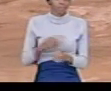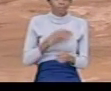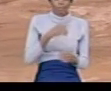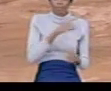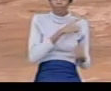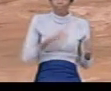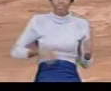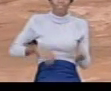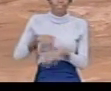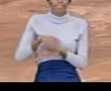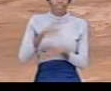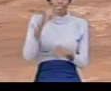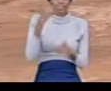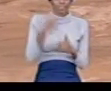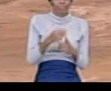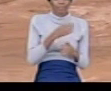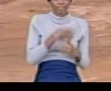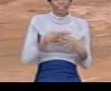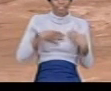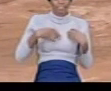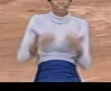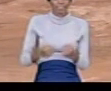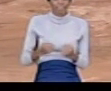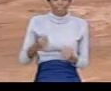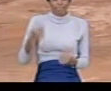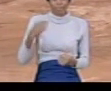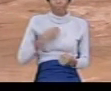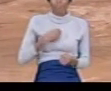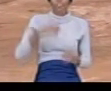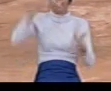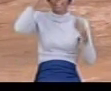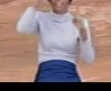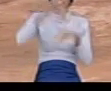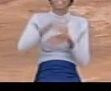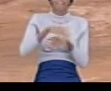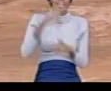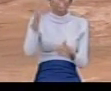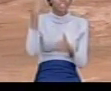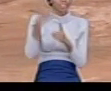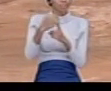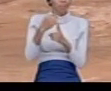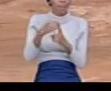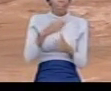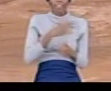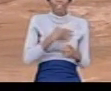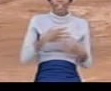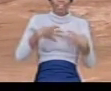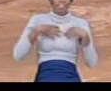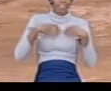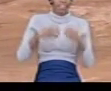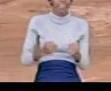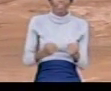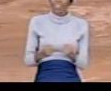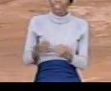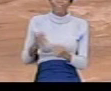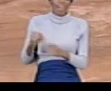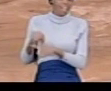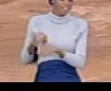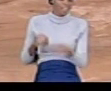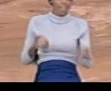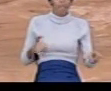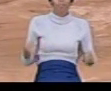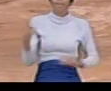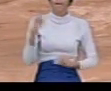your word and heal me. He sent his word and he